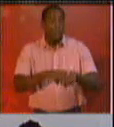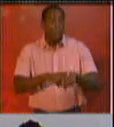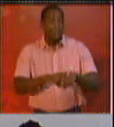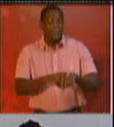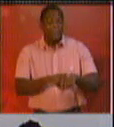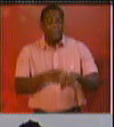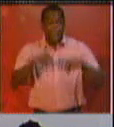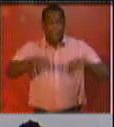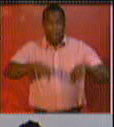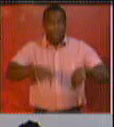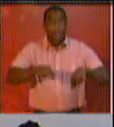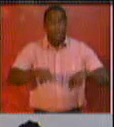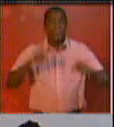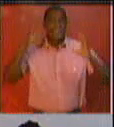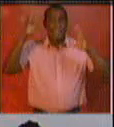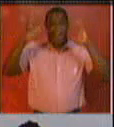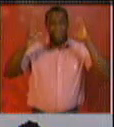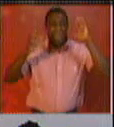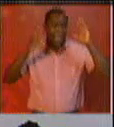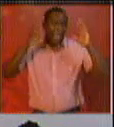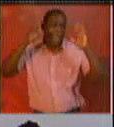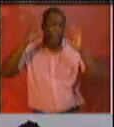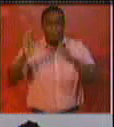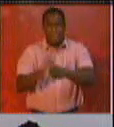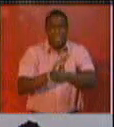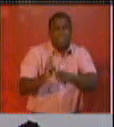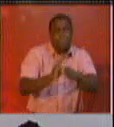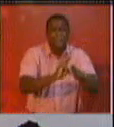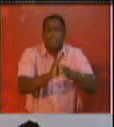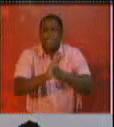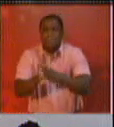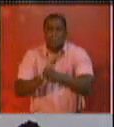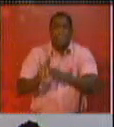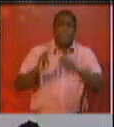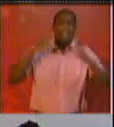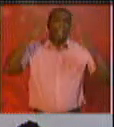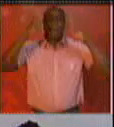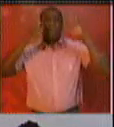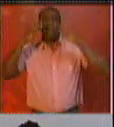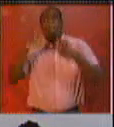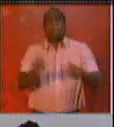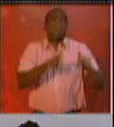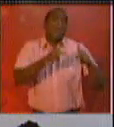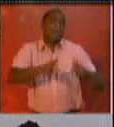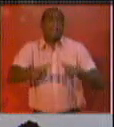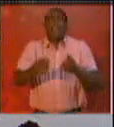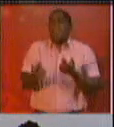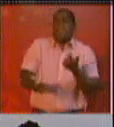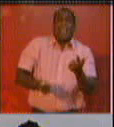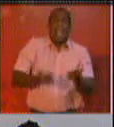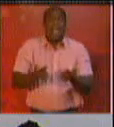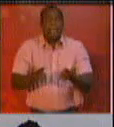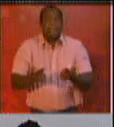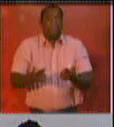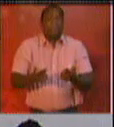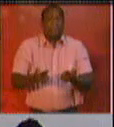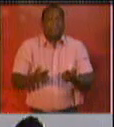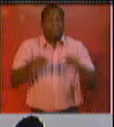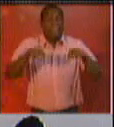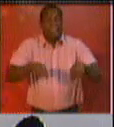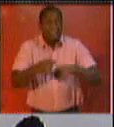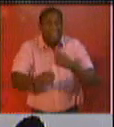This today would have been Kiddies Carnival and a lot of other events. But this year we have the opportunity to find creative ways